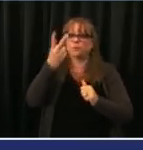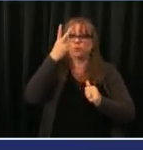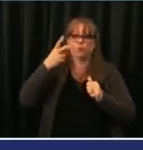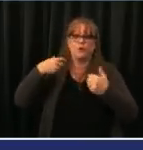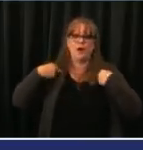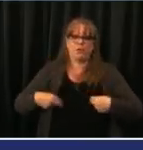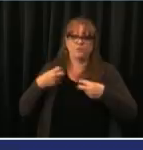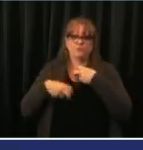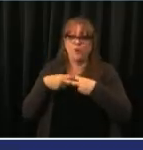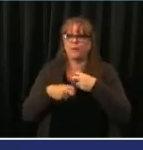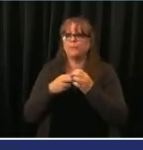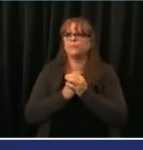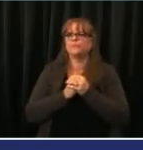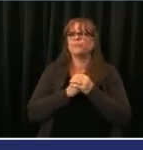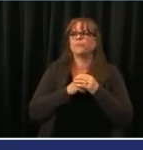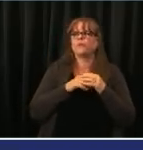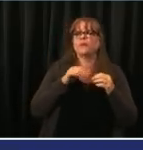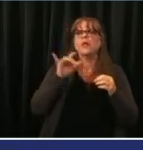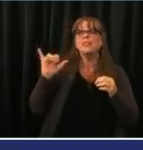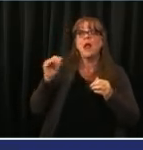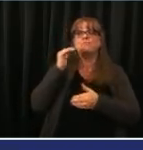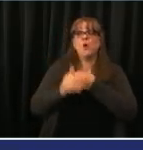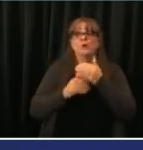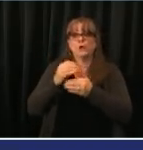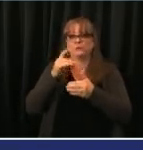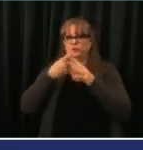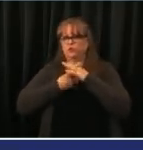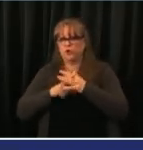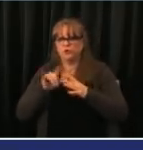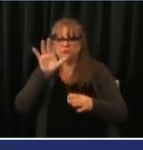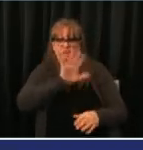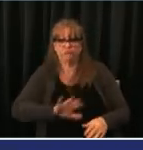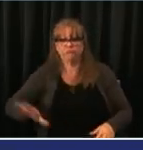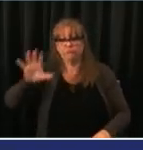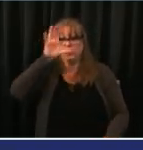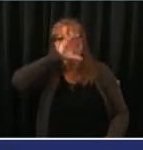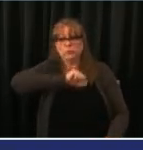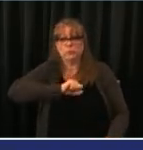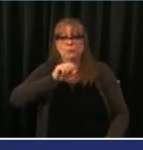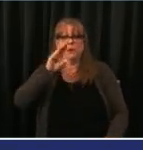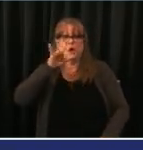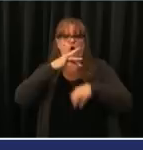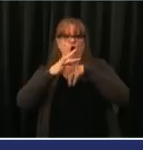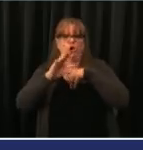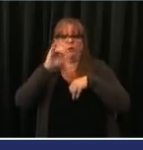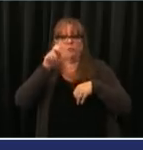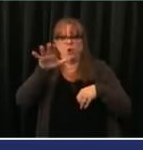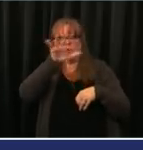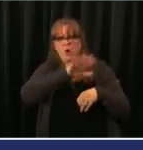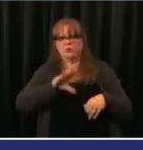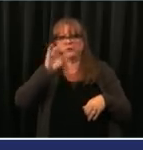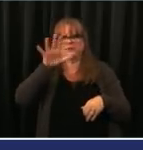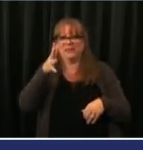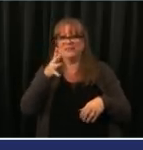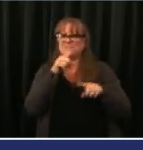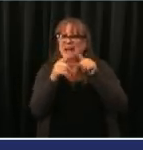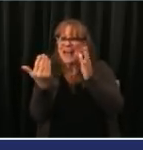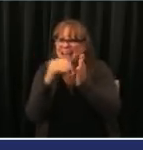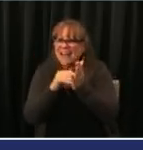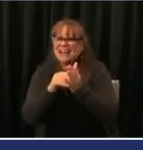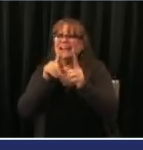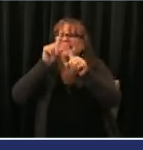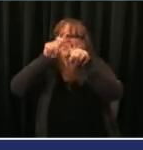1B3 by early March. We currently estimate that date to be March 5th. That is dependent on supply and the ability to get vaccine administered as quickly as